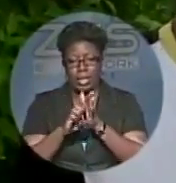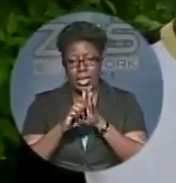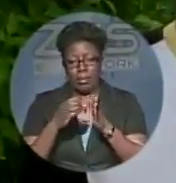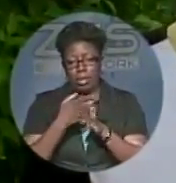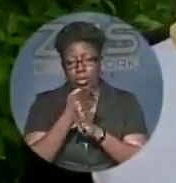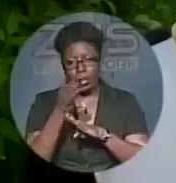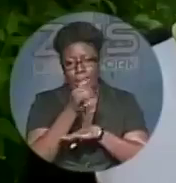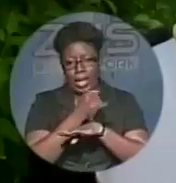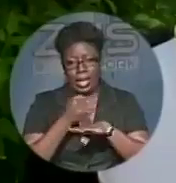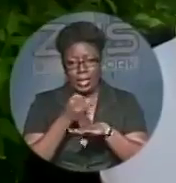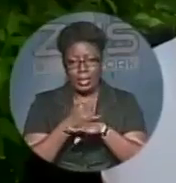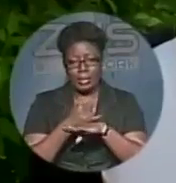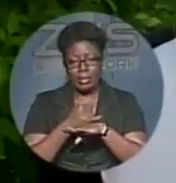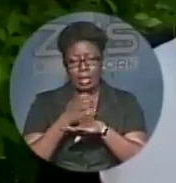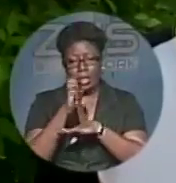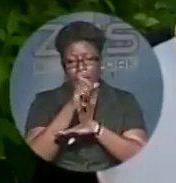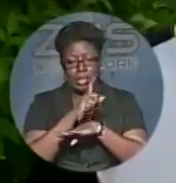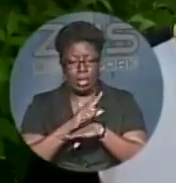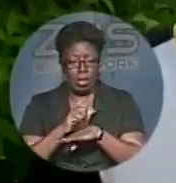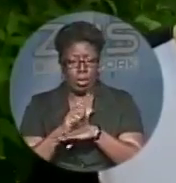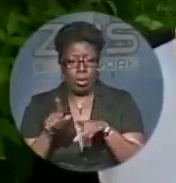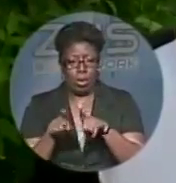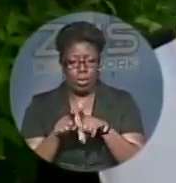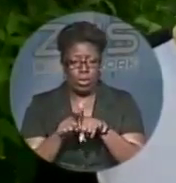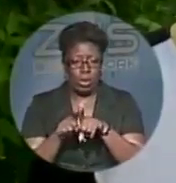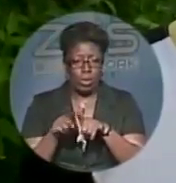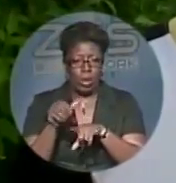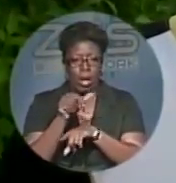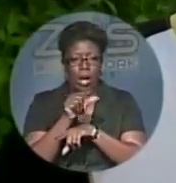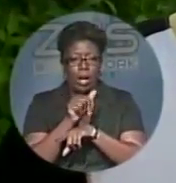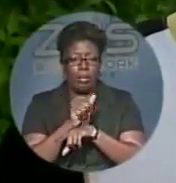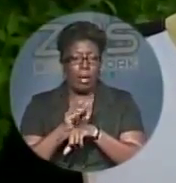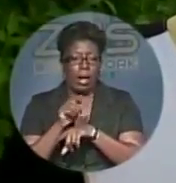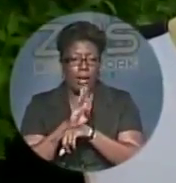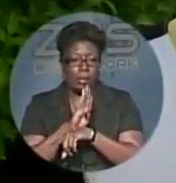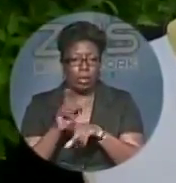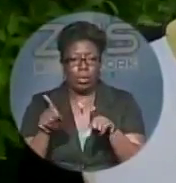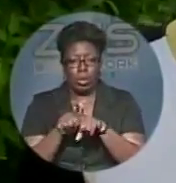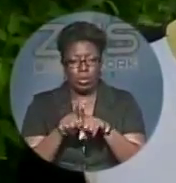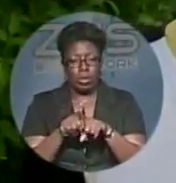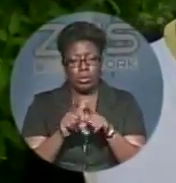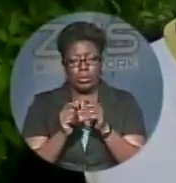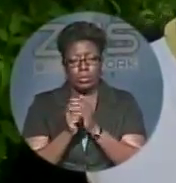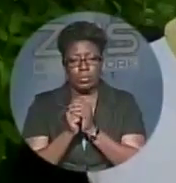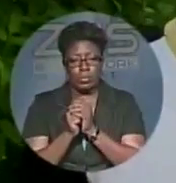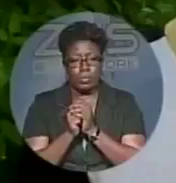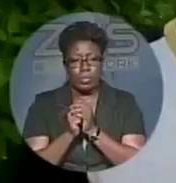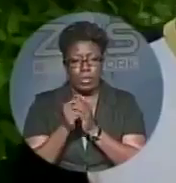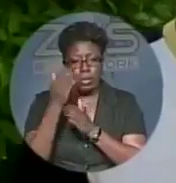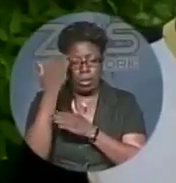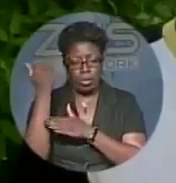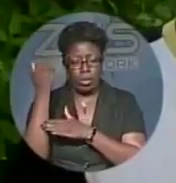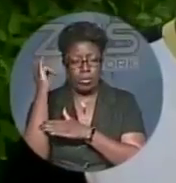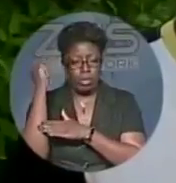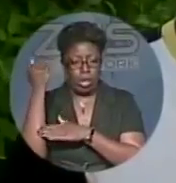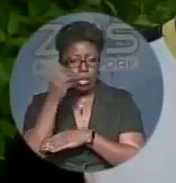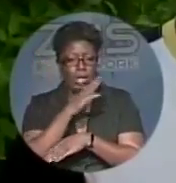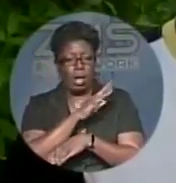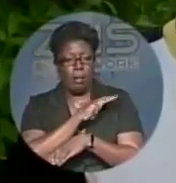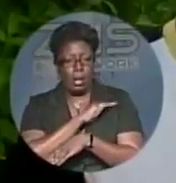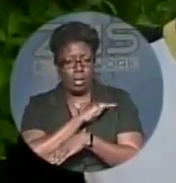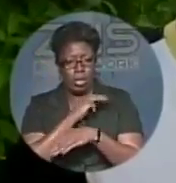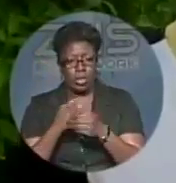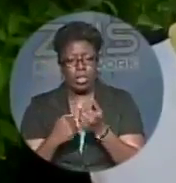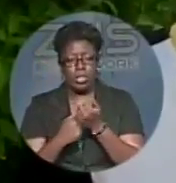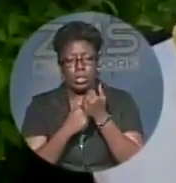Island, Inagua, Abaco, from one end of the island to the country to the next, because of Mr. J.R. McDonald's insistence and also